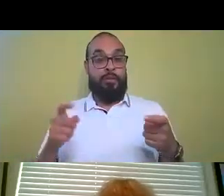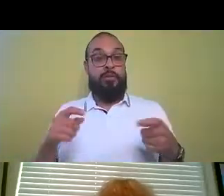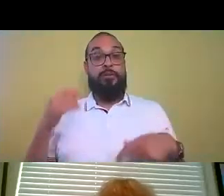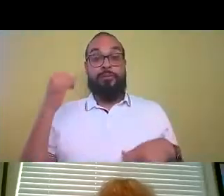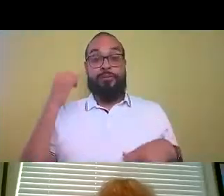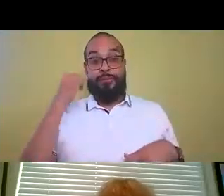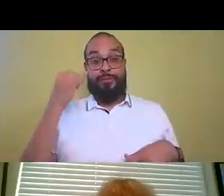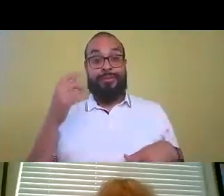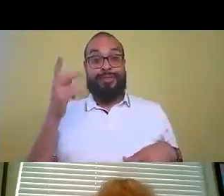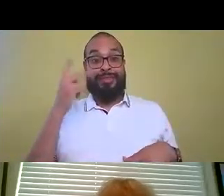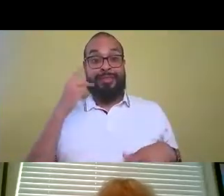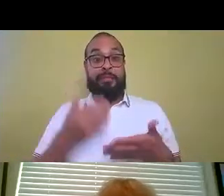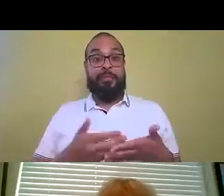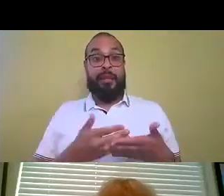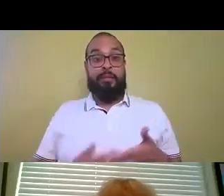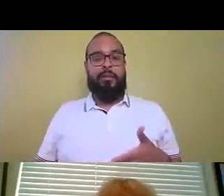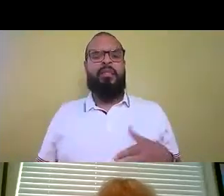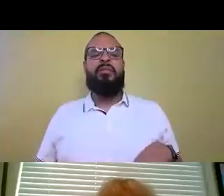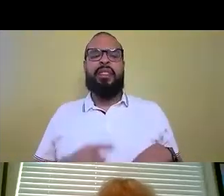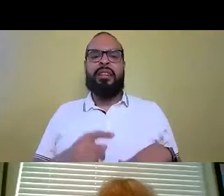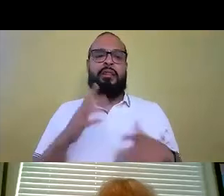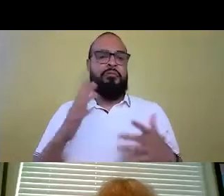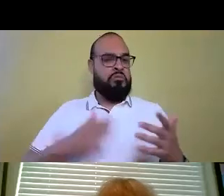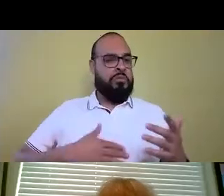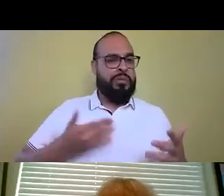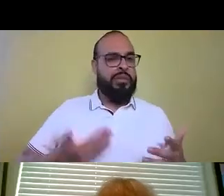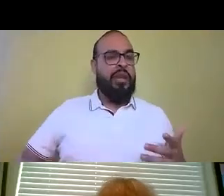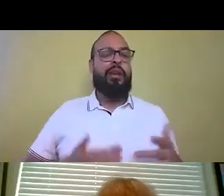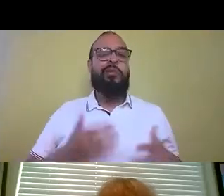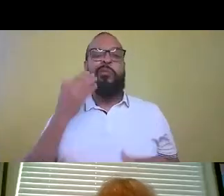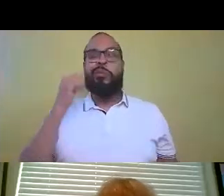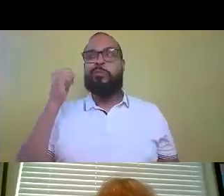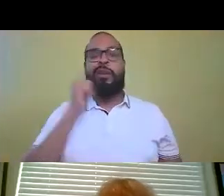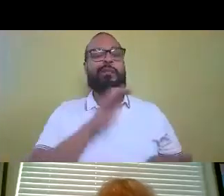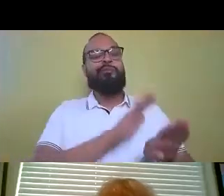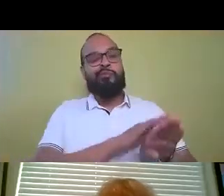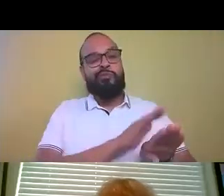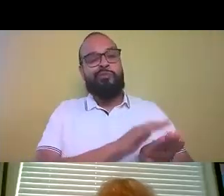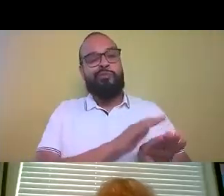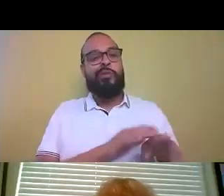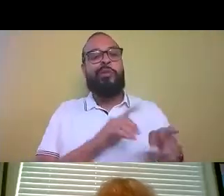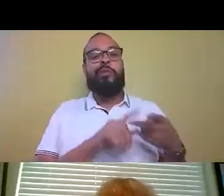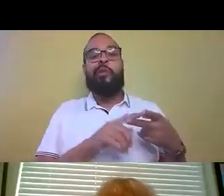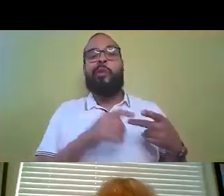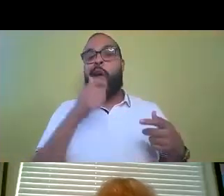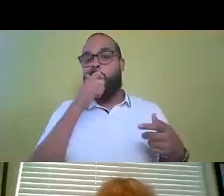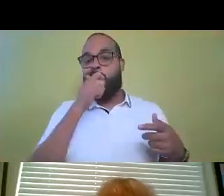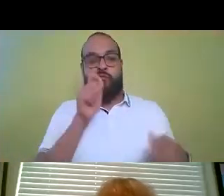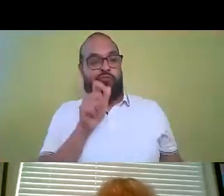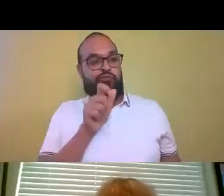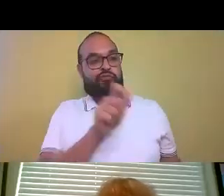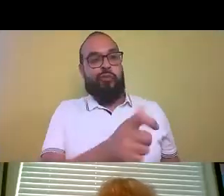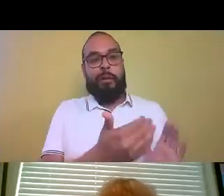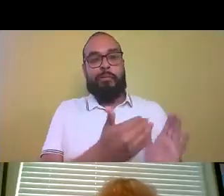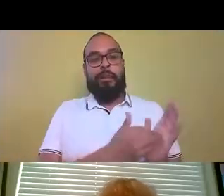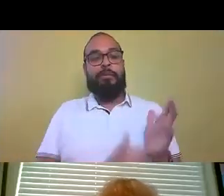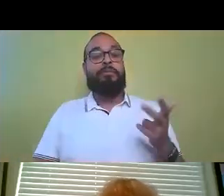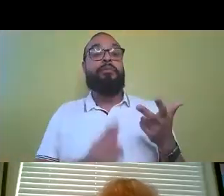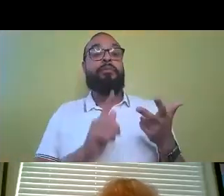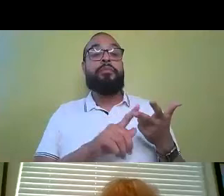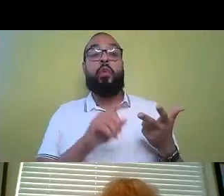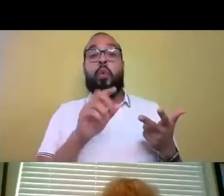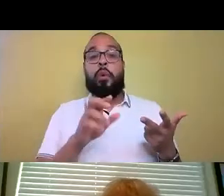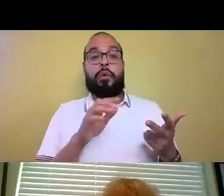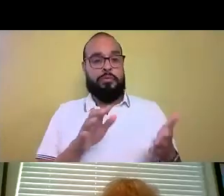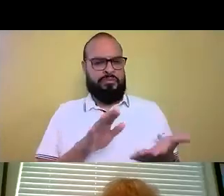we pat the infant's back or rub the head or replace the pacifier or we reposition the